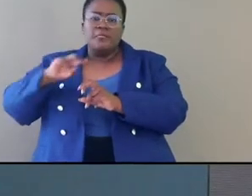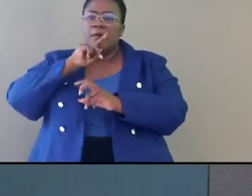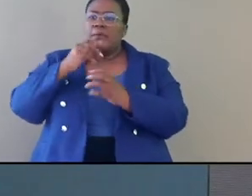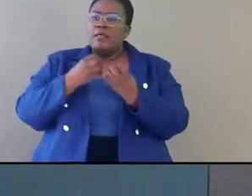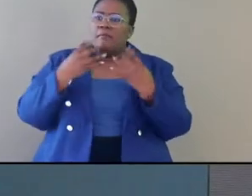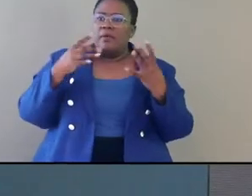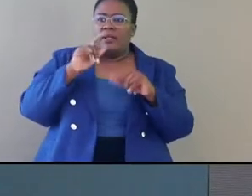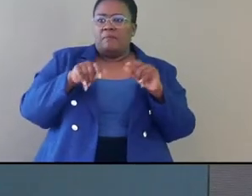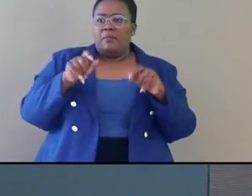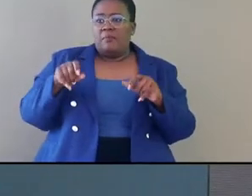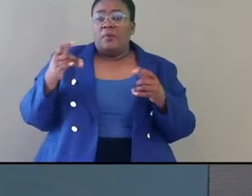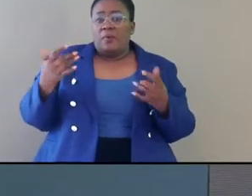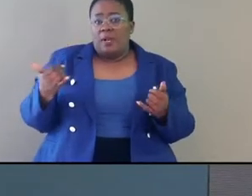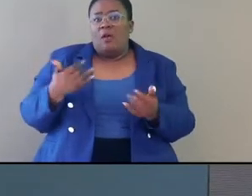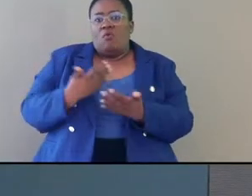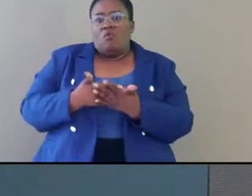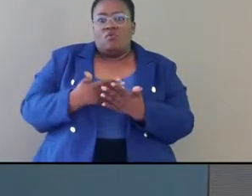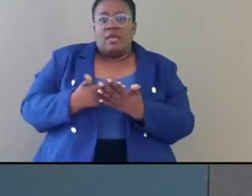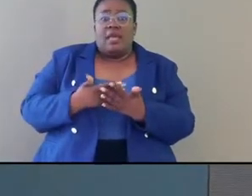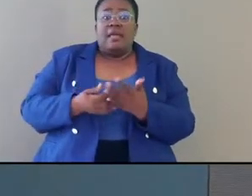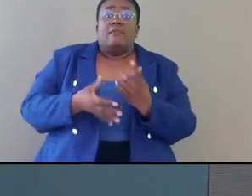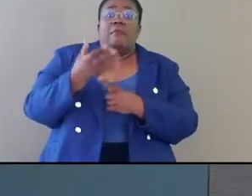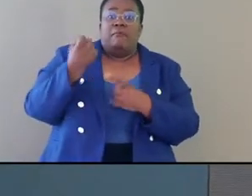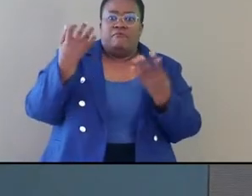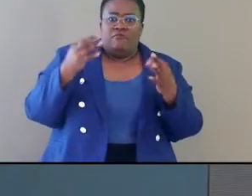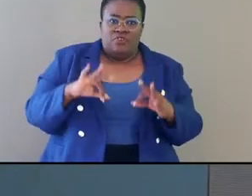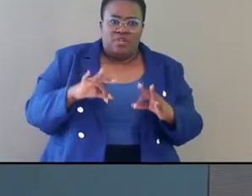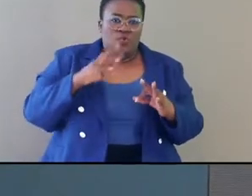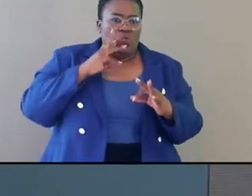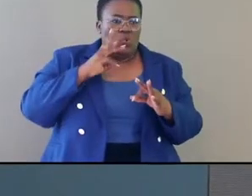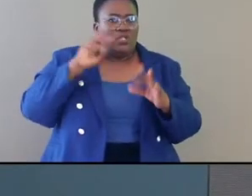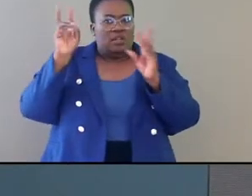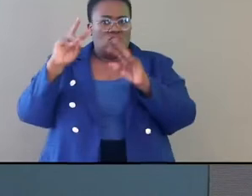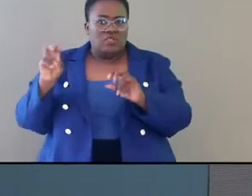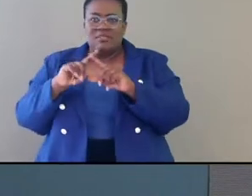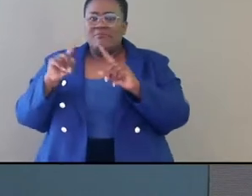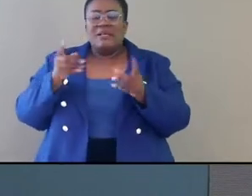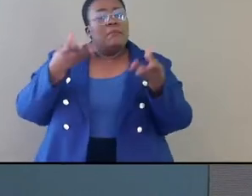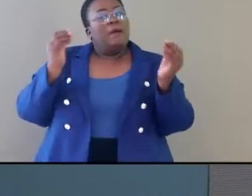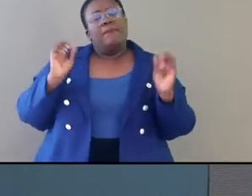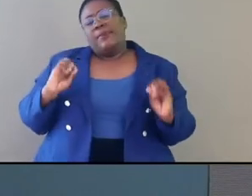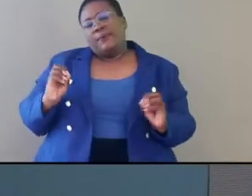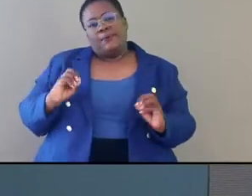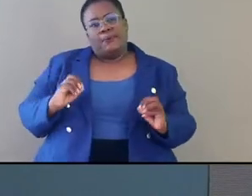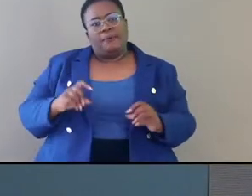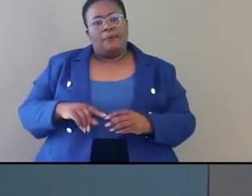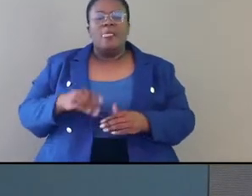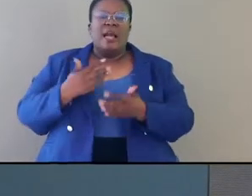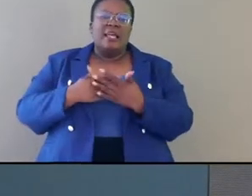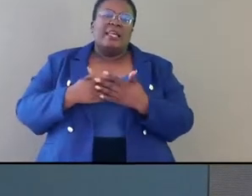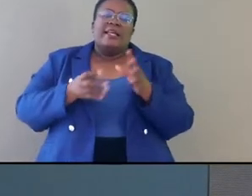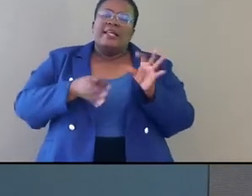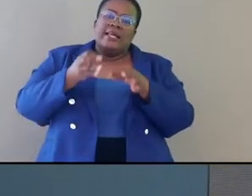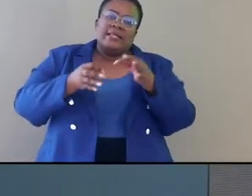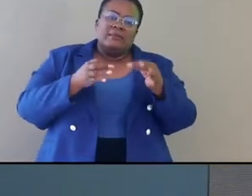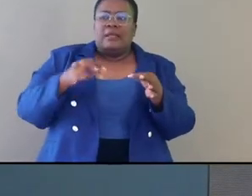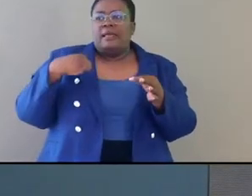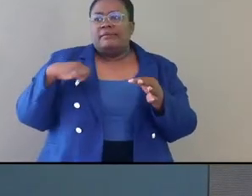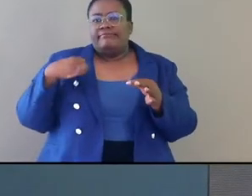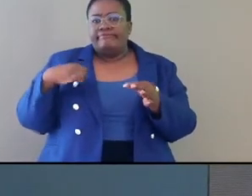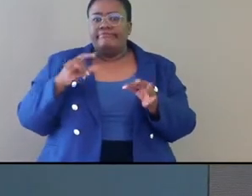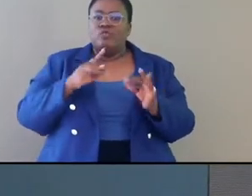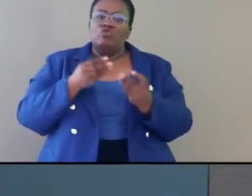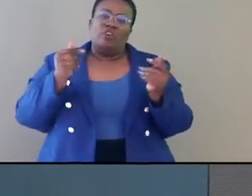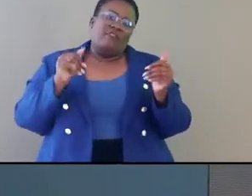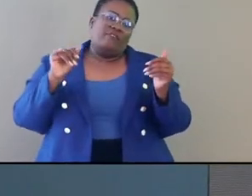households are eligible but they're not getting them and I can talk a lot about the municipal structure and how we expect them to self-finance which is